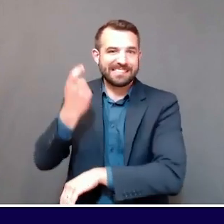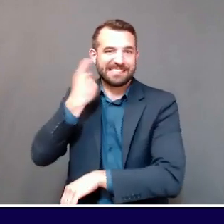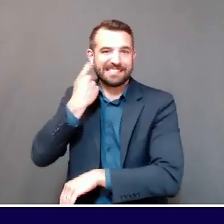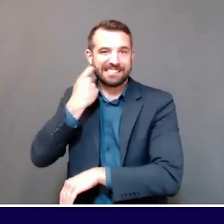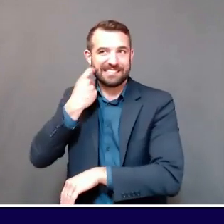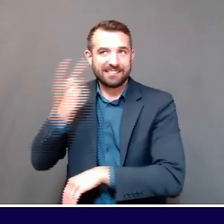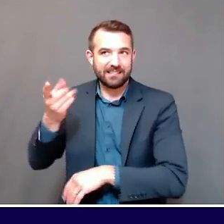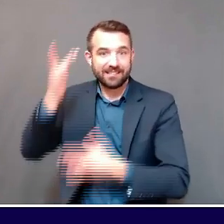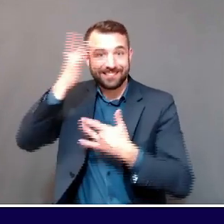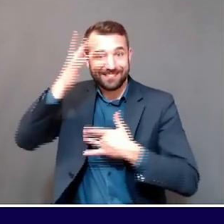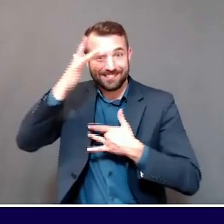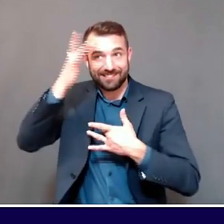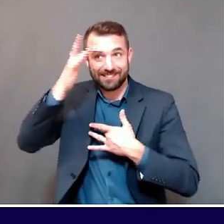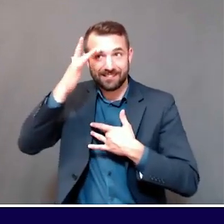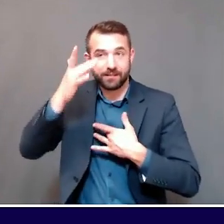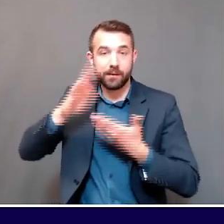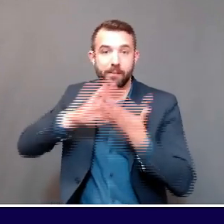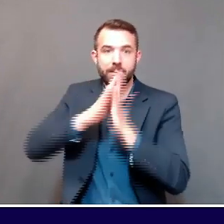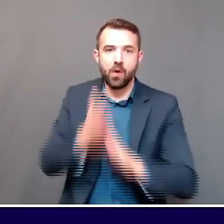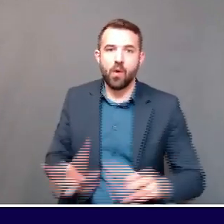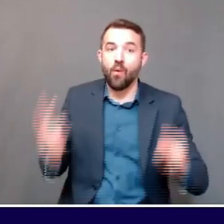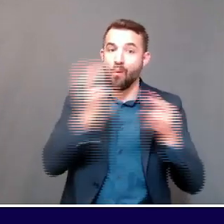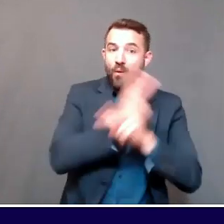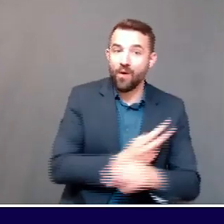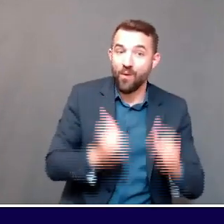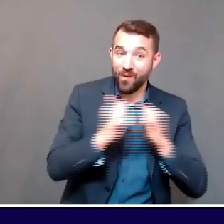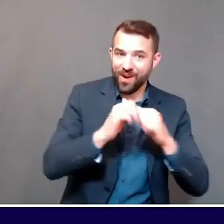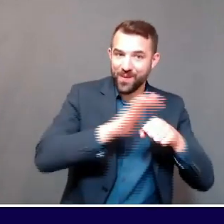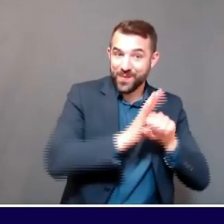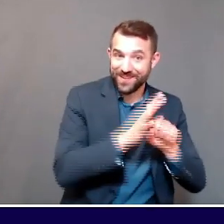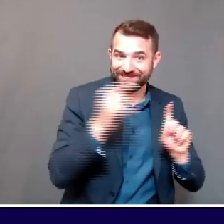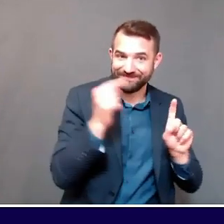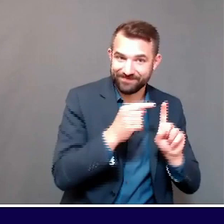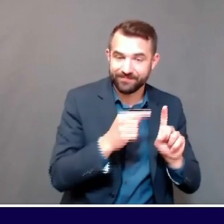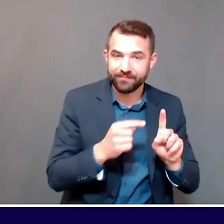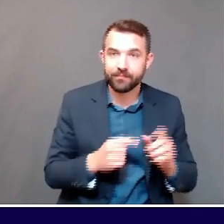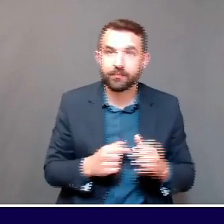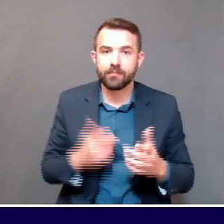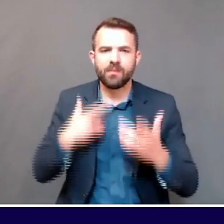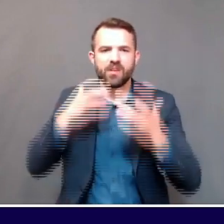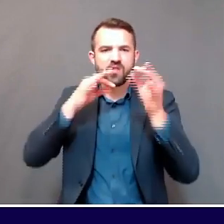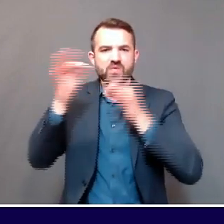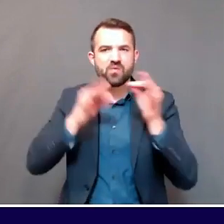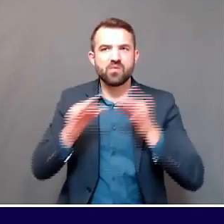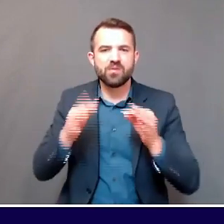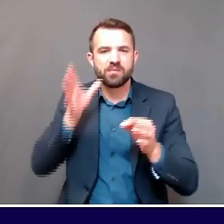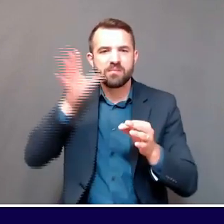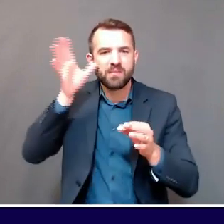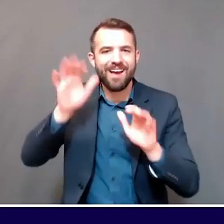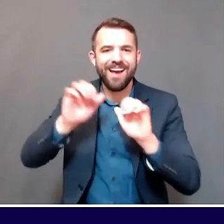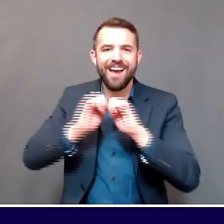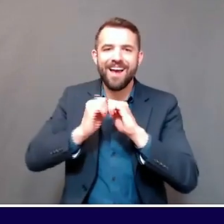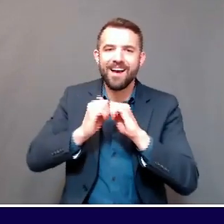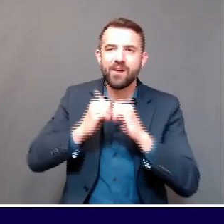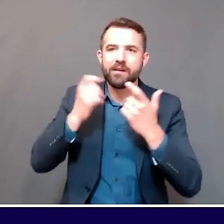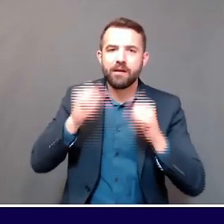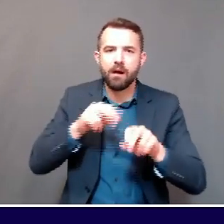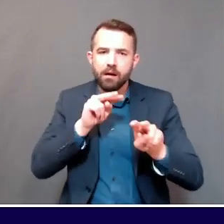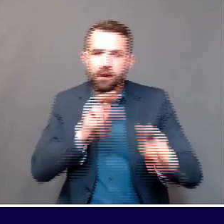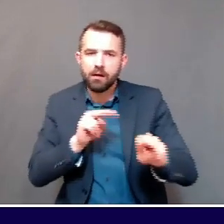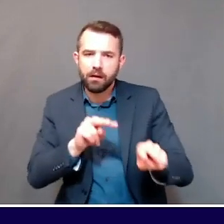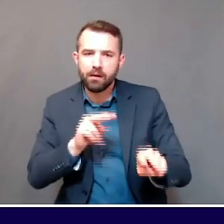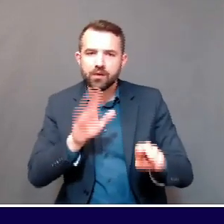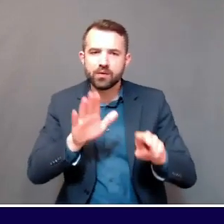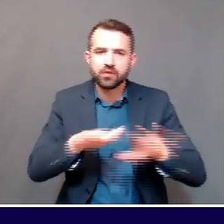connection to coronavirus and what parents can look out for in their own children? Great. Thanks for that question, Emily. To start with,